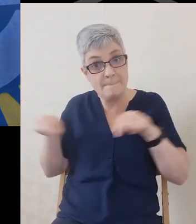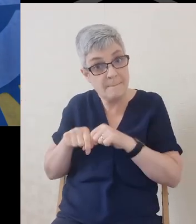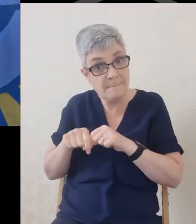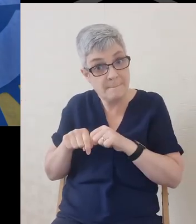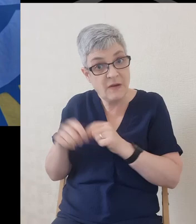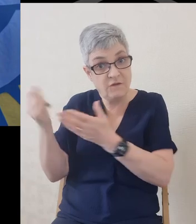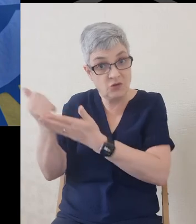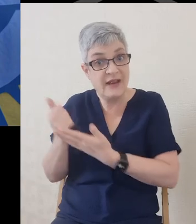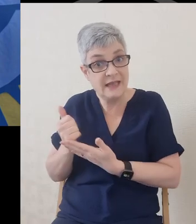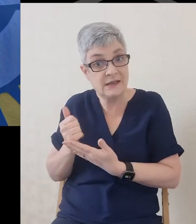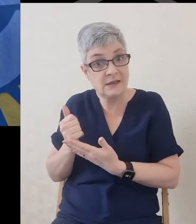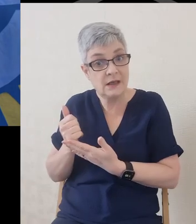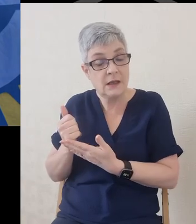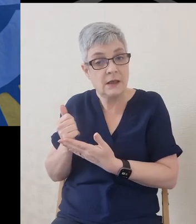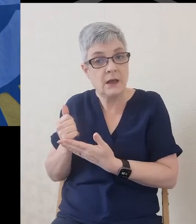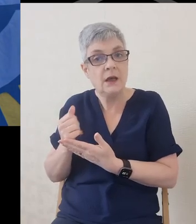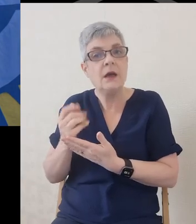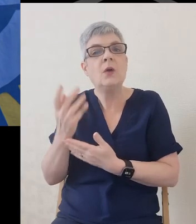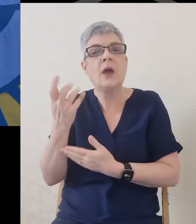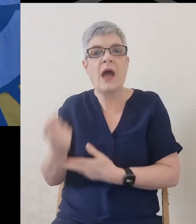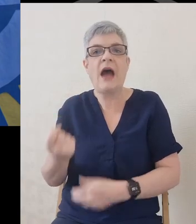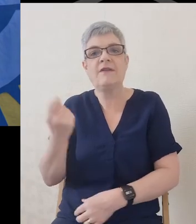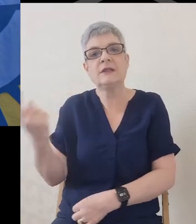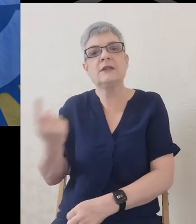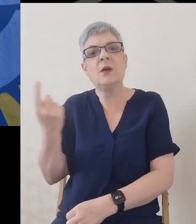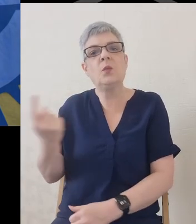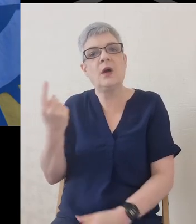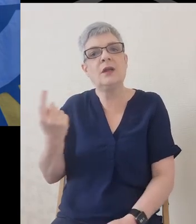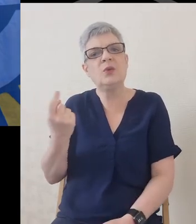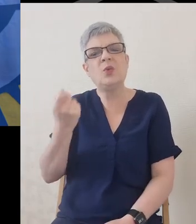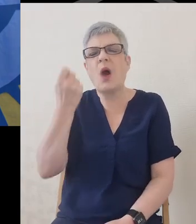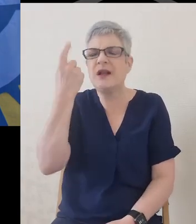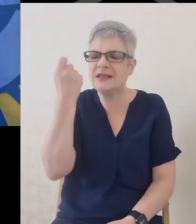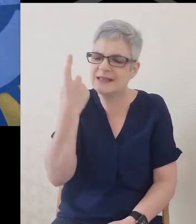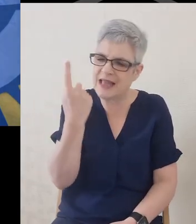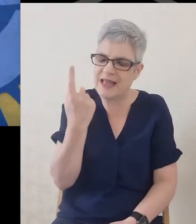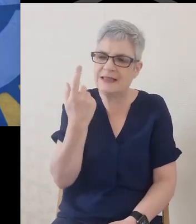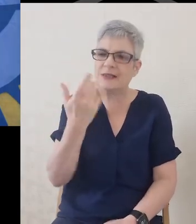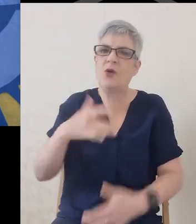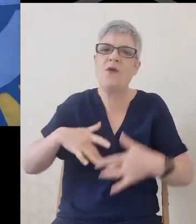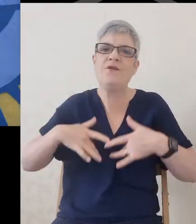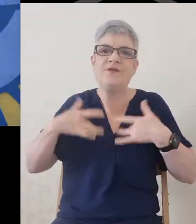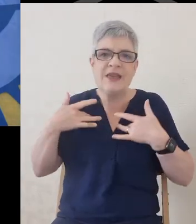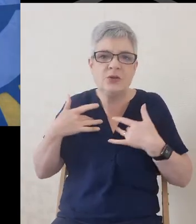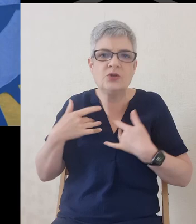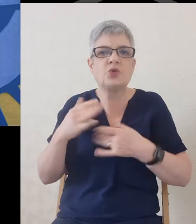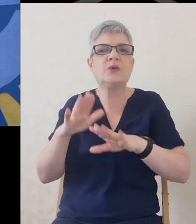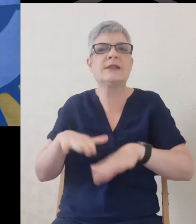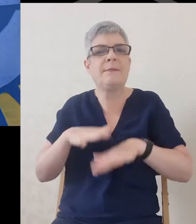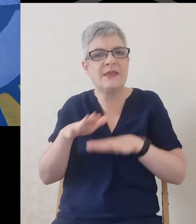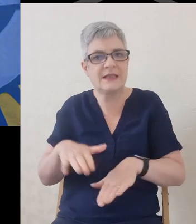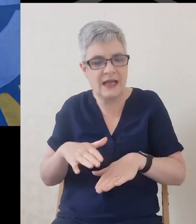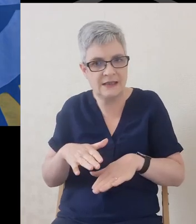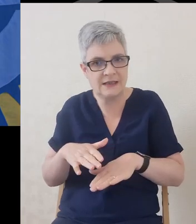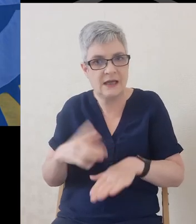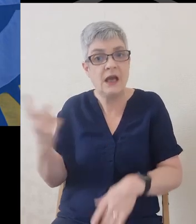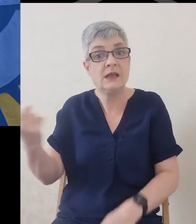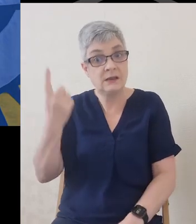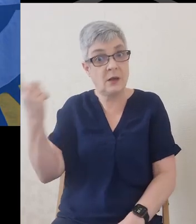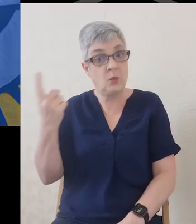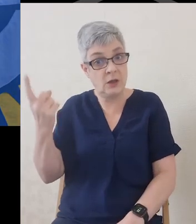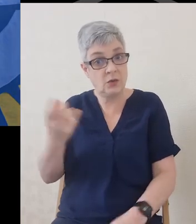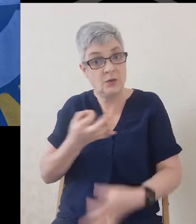itself, we have one who understands, one who feels, one who sympathizes, and one who